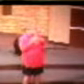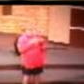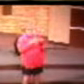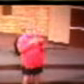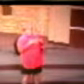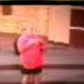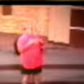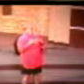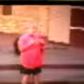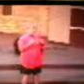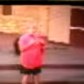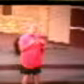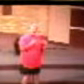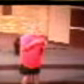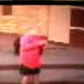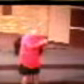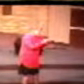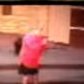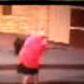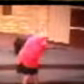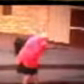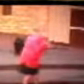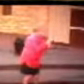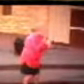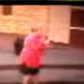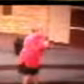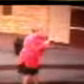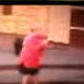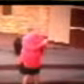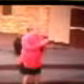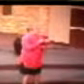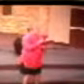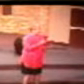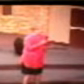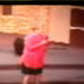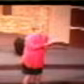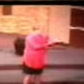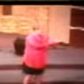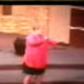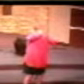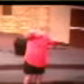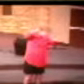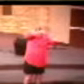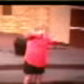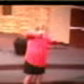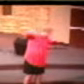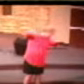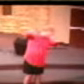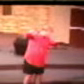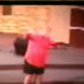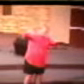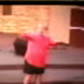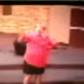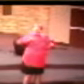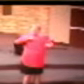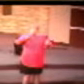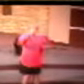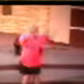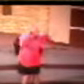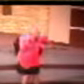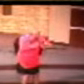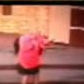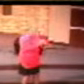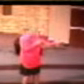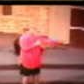And I keep loving you and you keep going from me, and I keep loving you and you keep going from me. I ought to be done with you by now, but I can't.